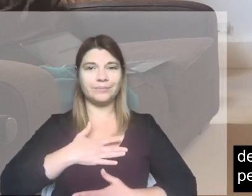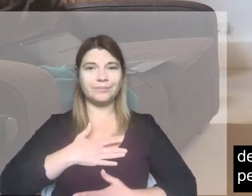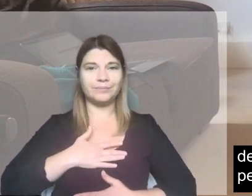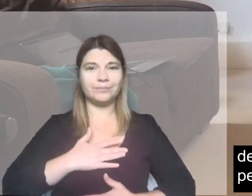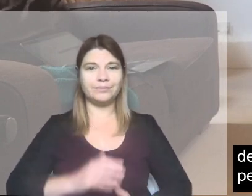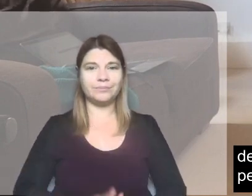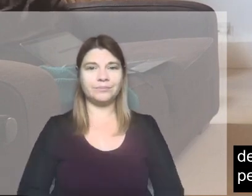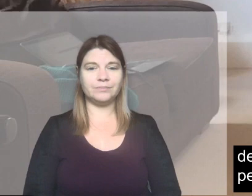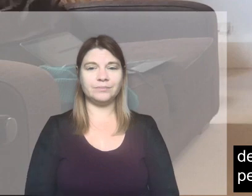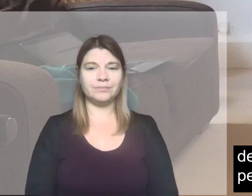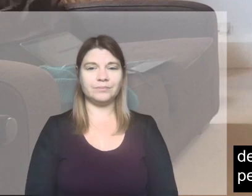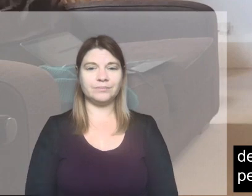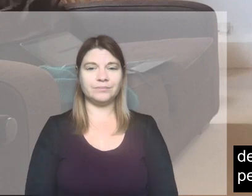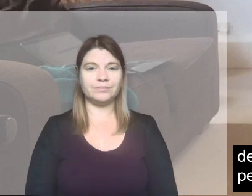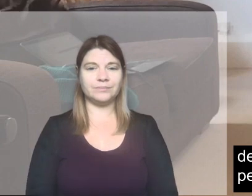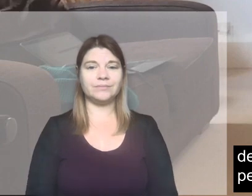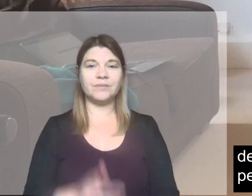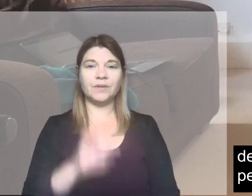Good.